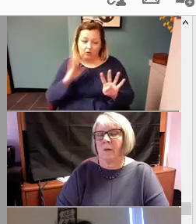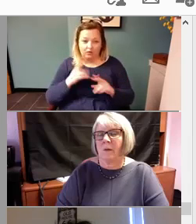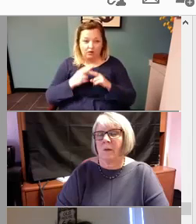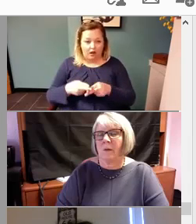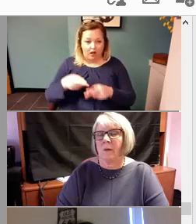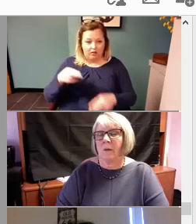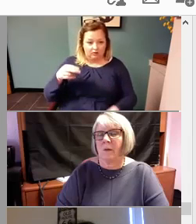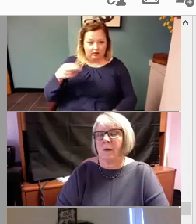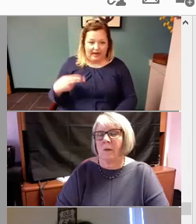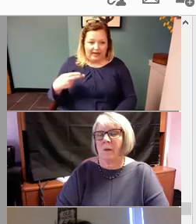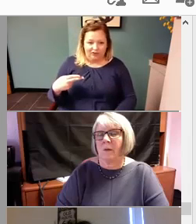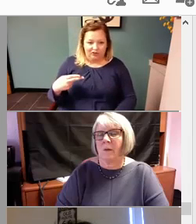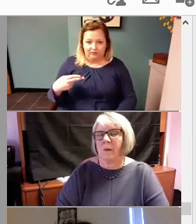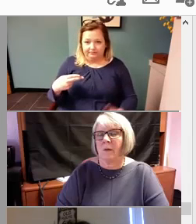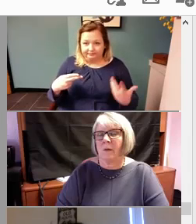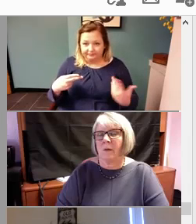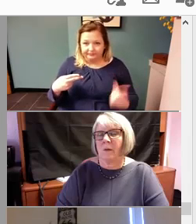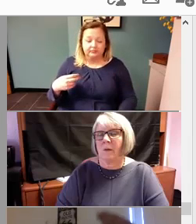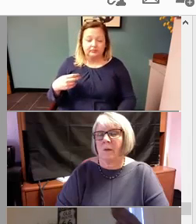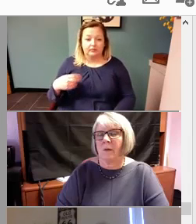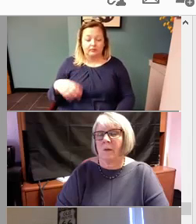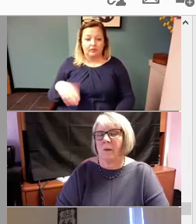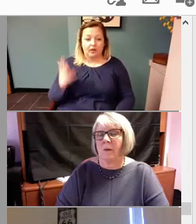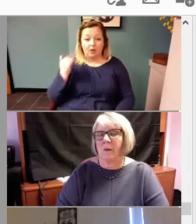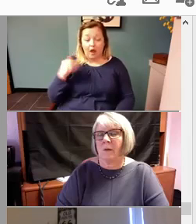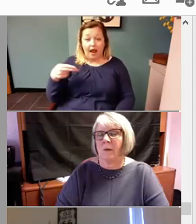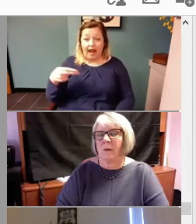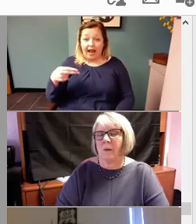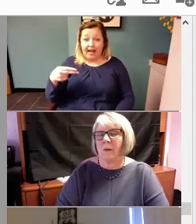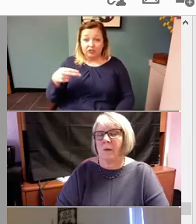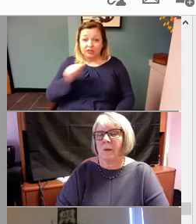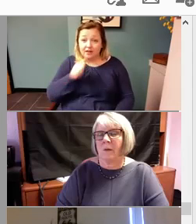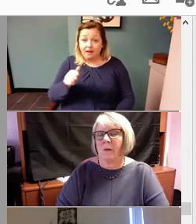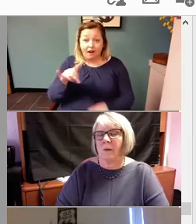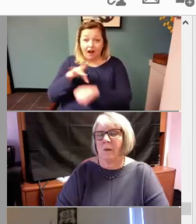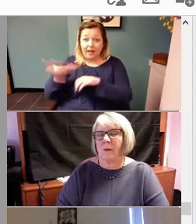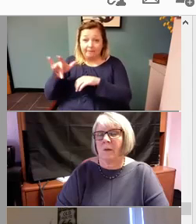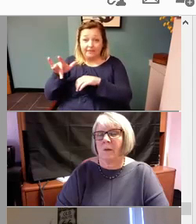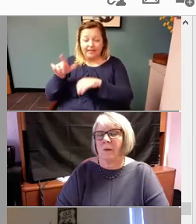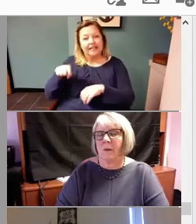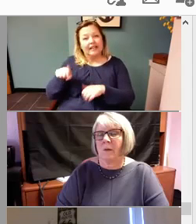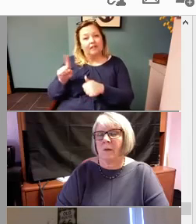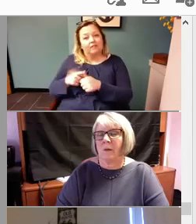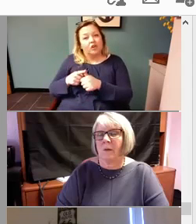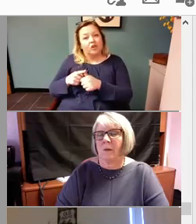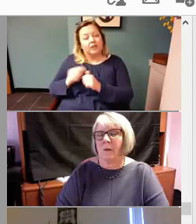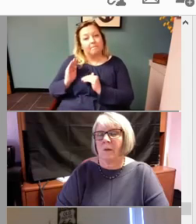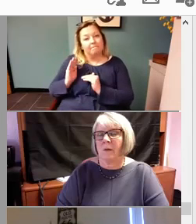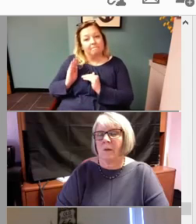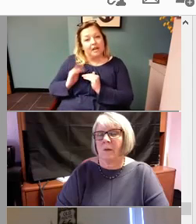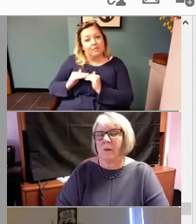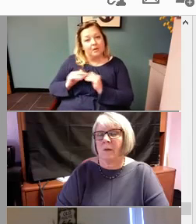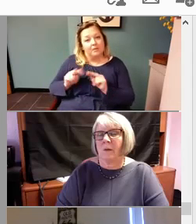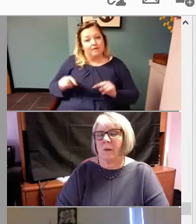And while H is not empty, we delete the first most minimum most value of the vertex. And remember that